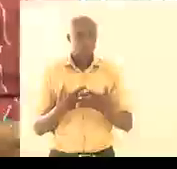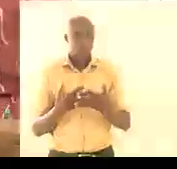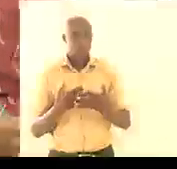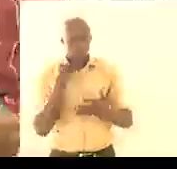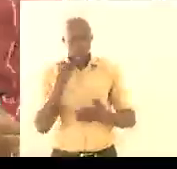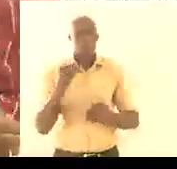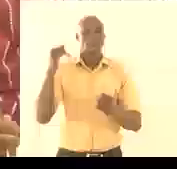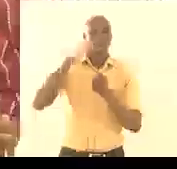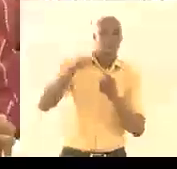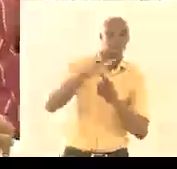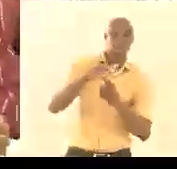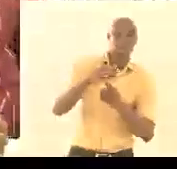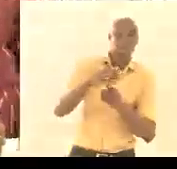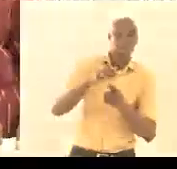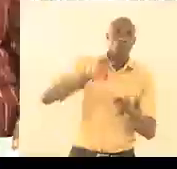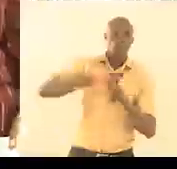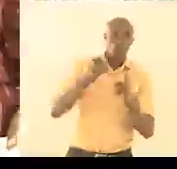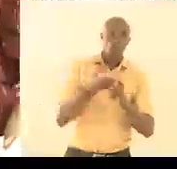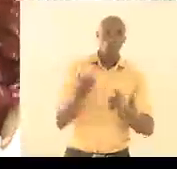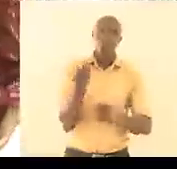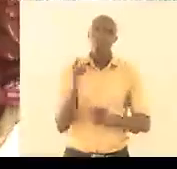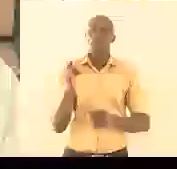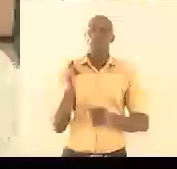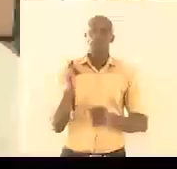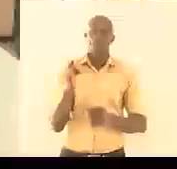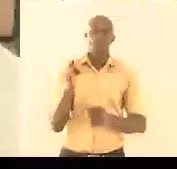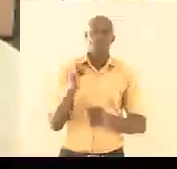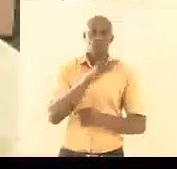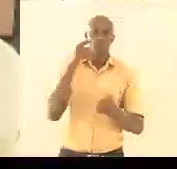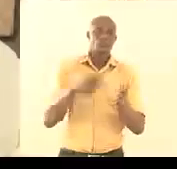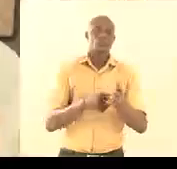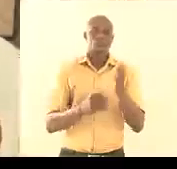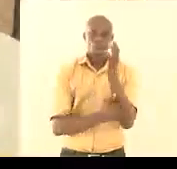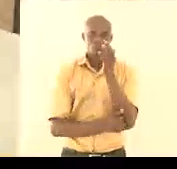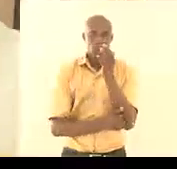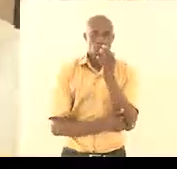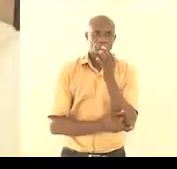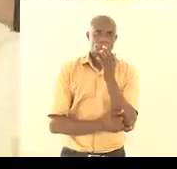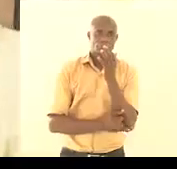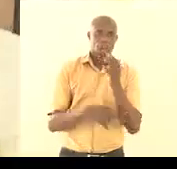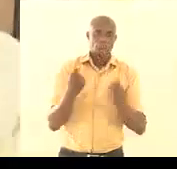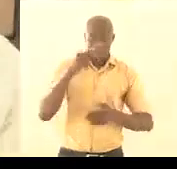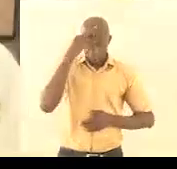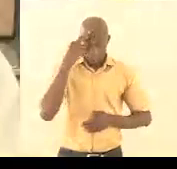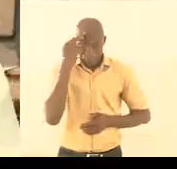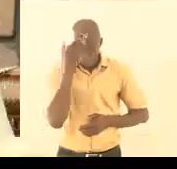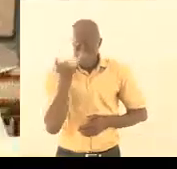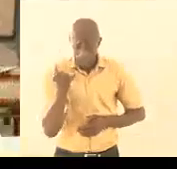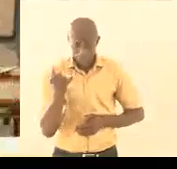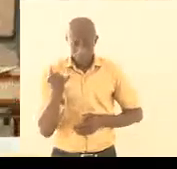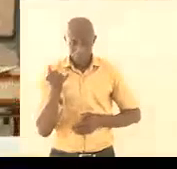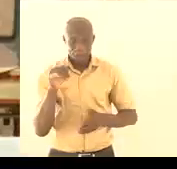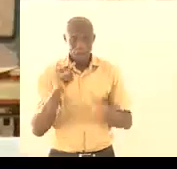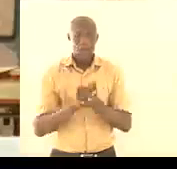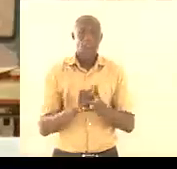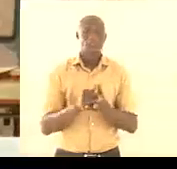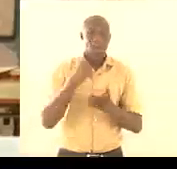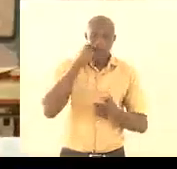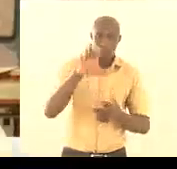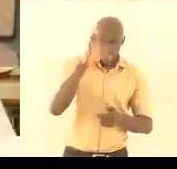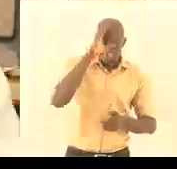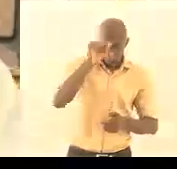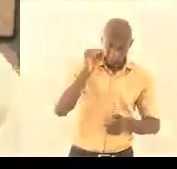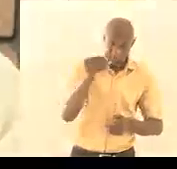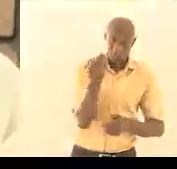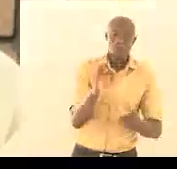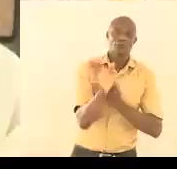dominant condition in this country. The reason why charlatans and so-called men of God and women of